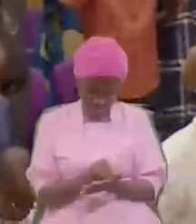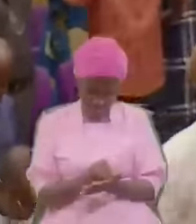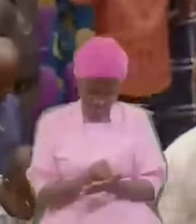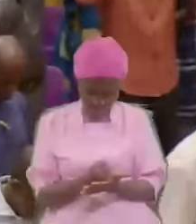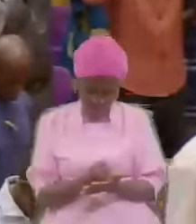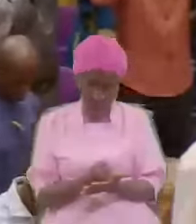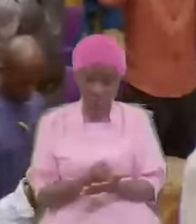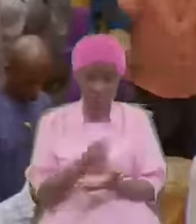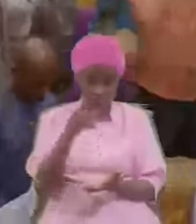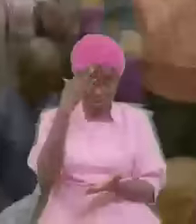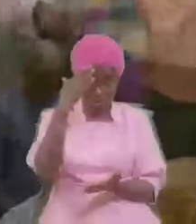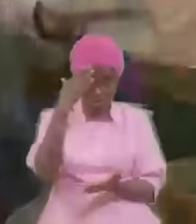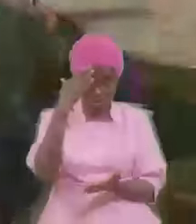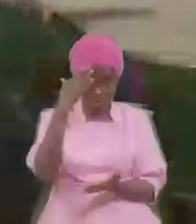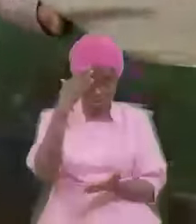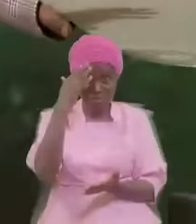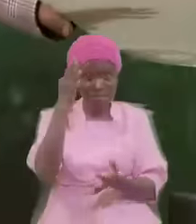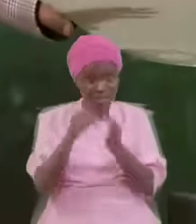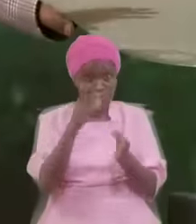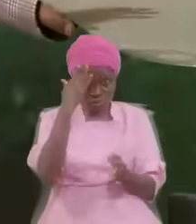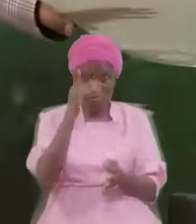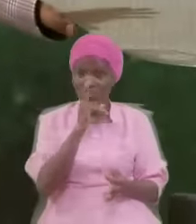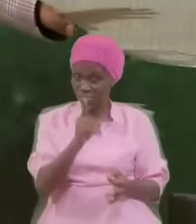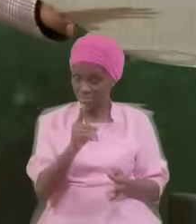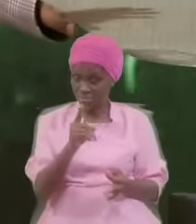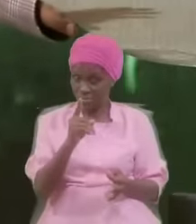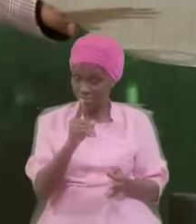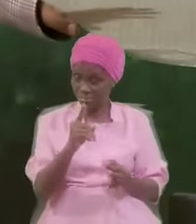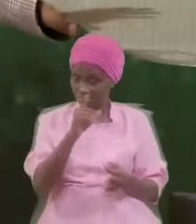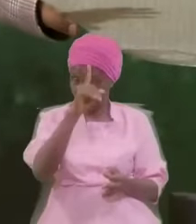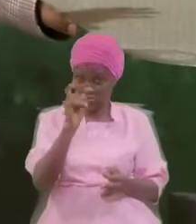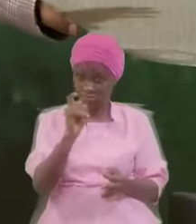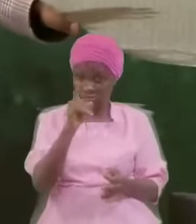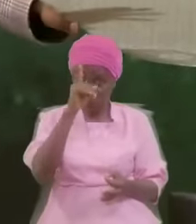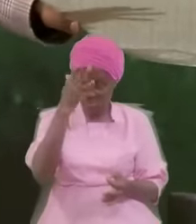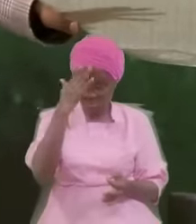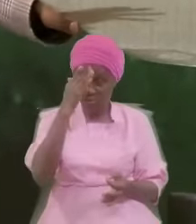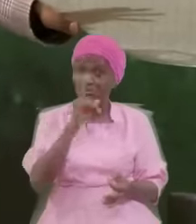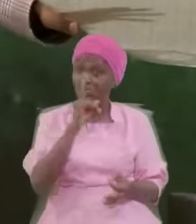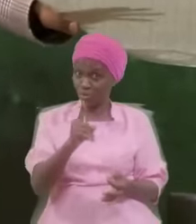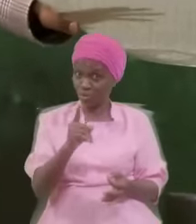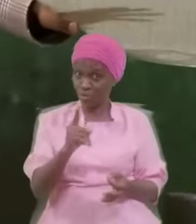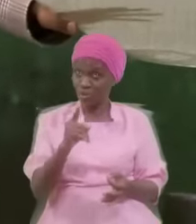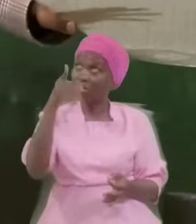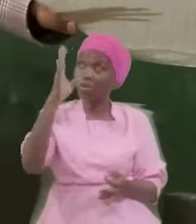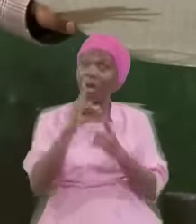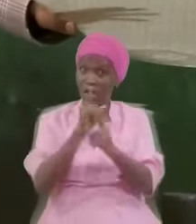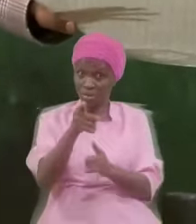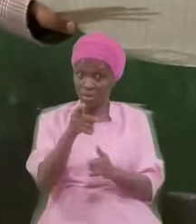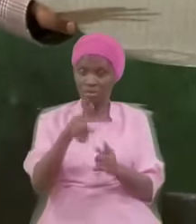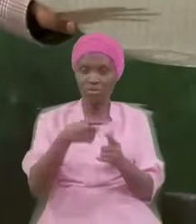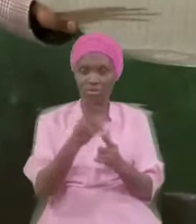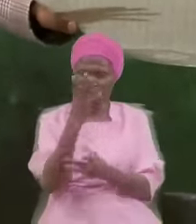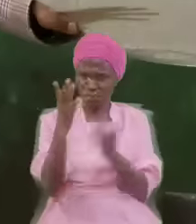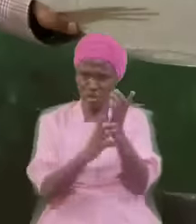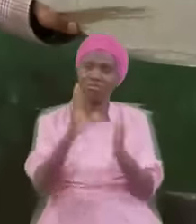If you know, if you're sure that your prayers are answered, only then you raise up your